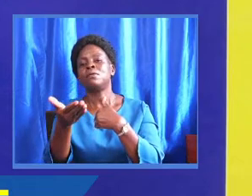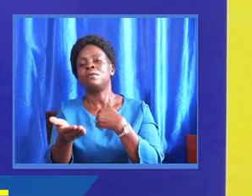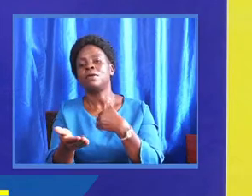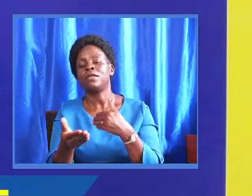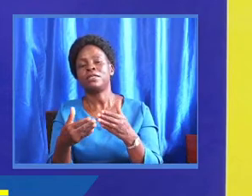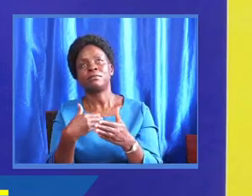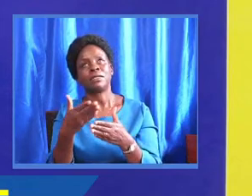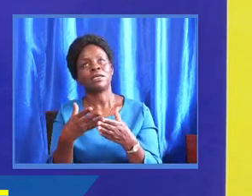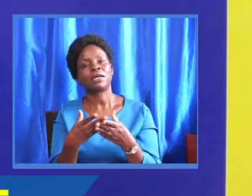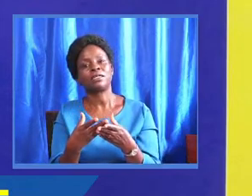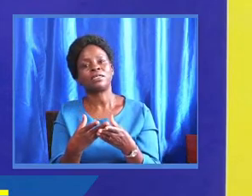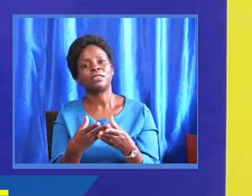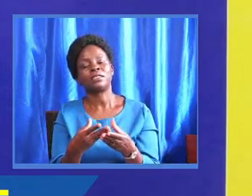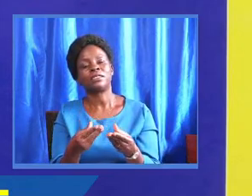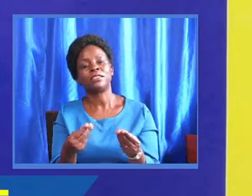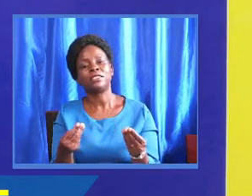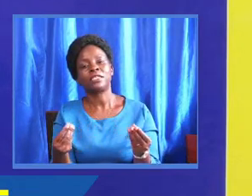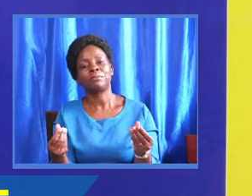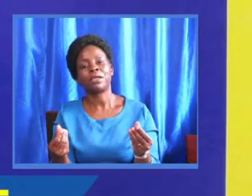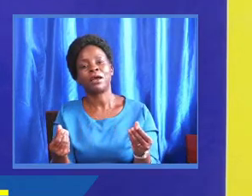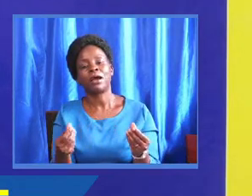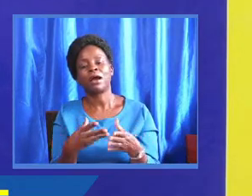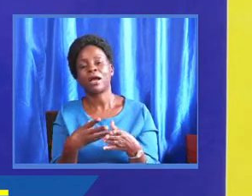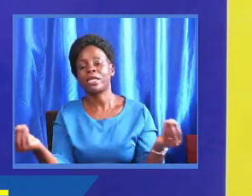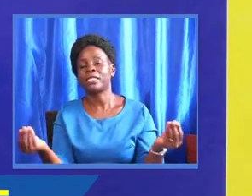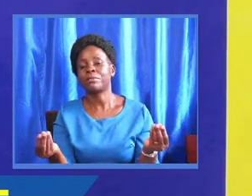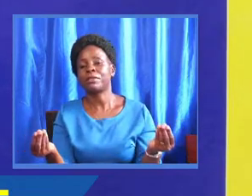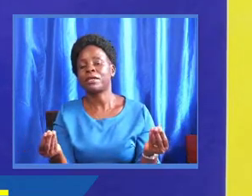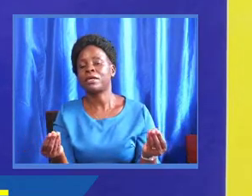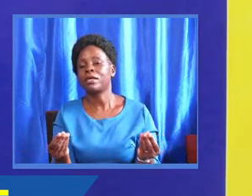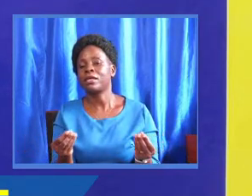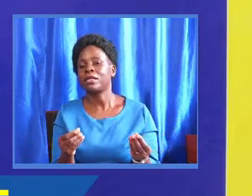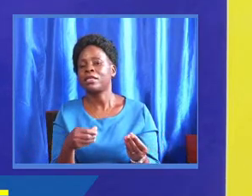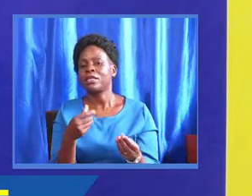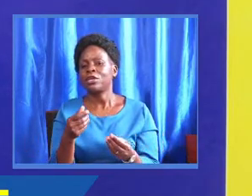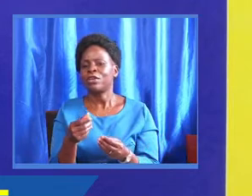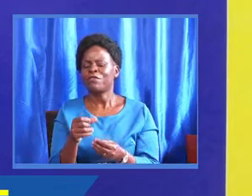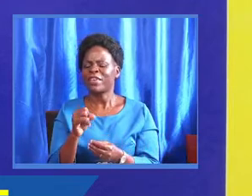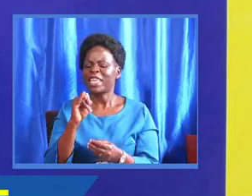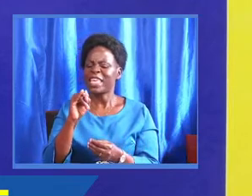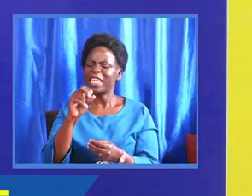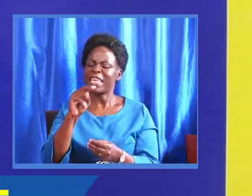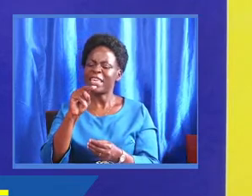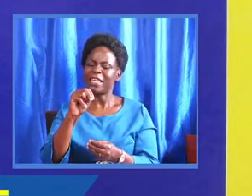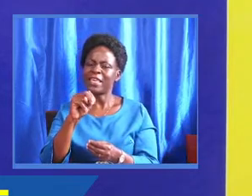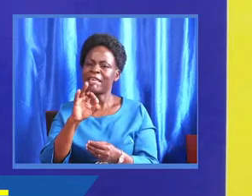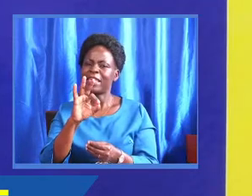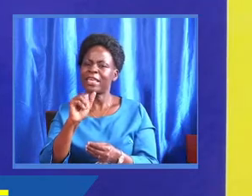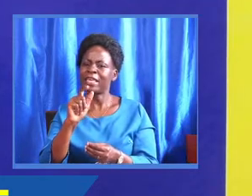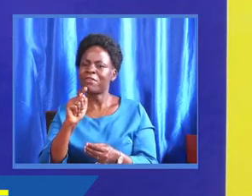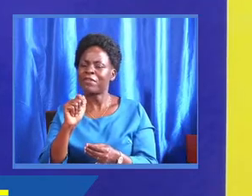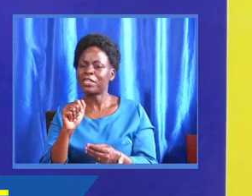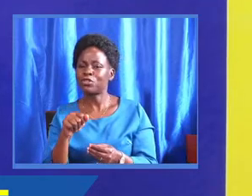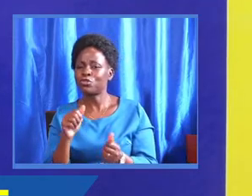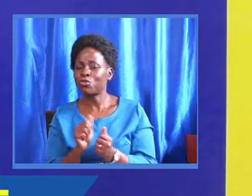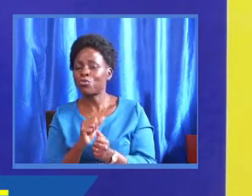disappear. The inflation will eat it. Whereas inflation proof is your real estate. Over the